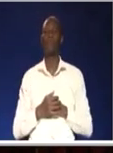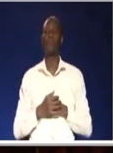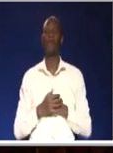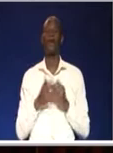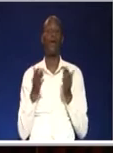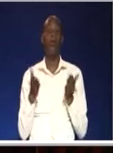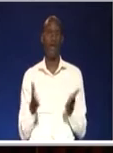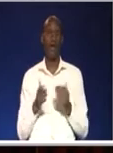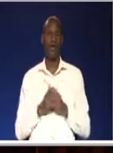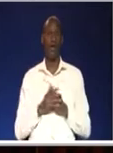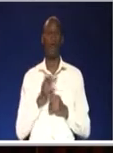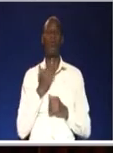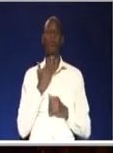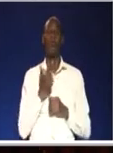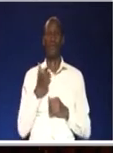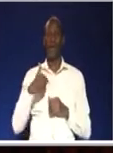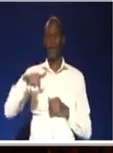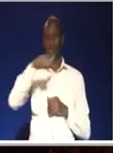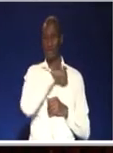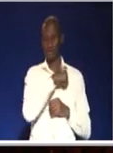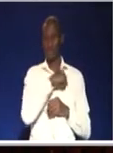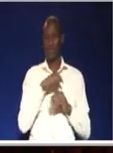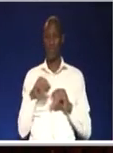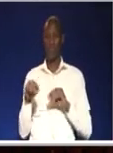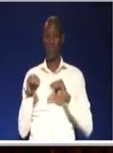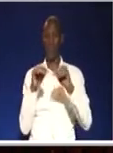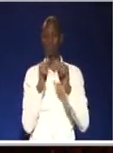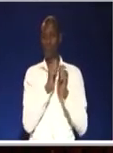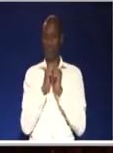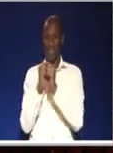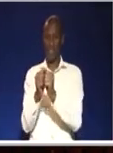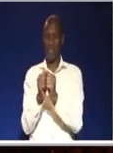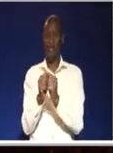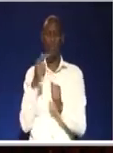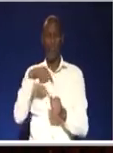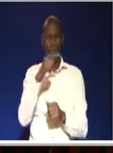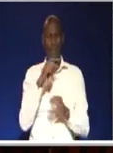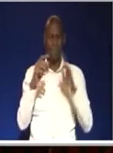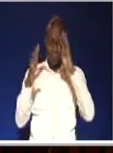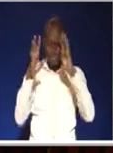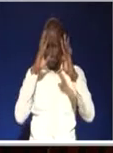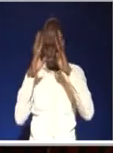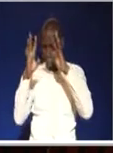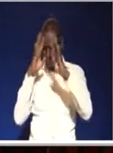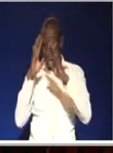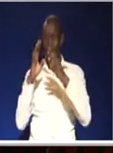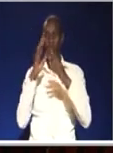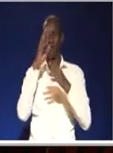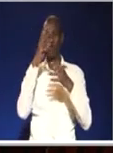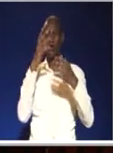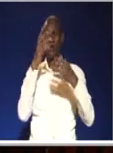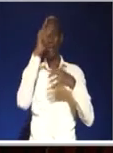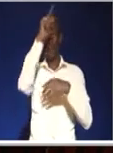Now, I want us to move together so that we generate a